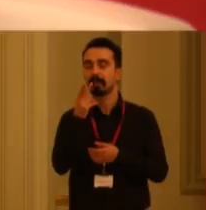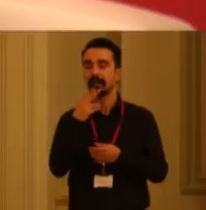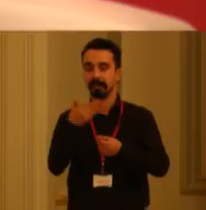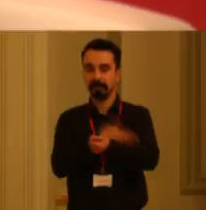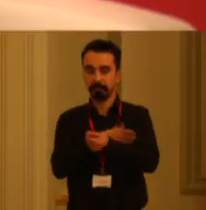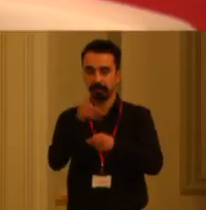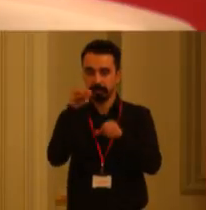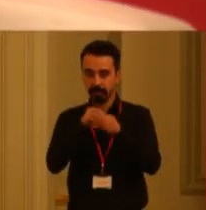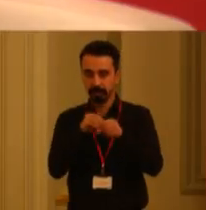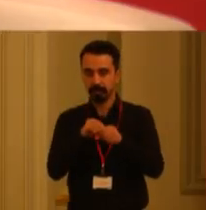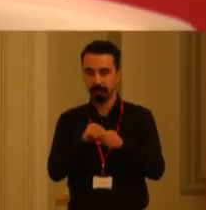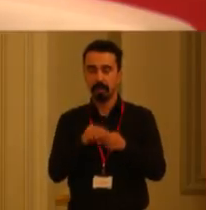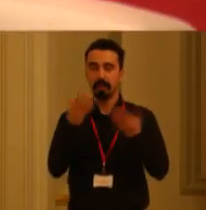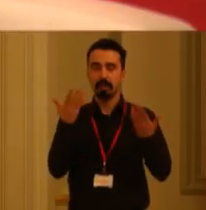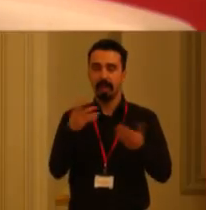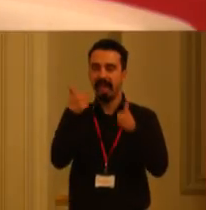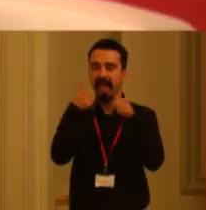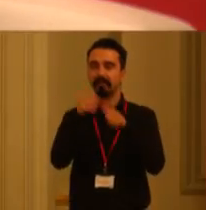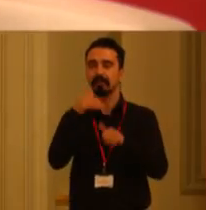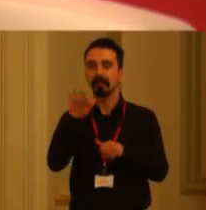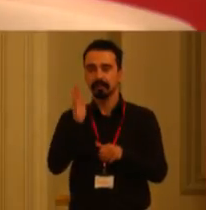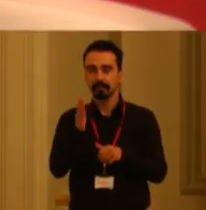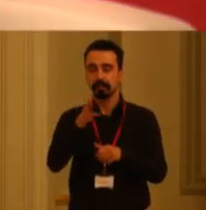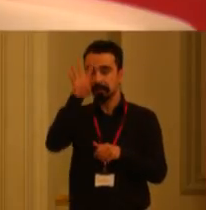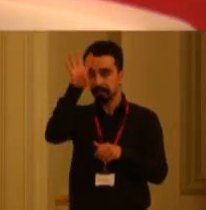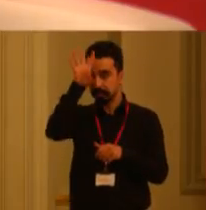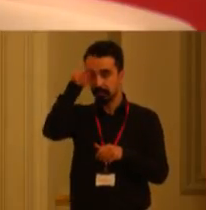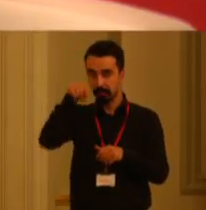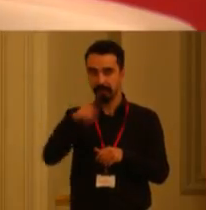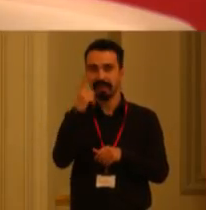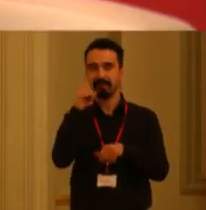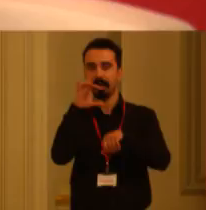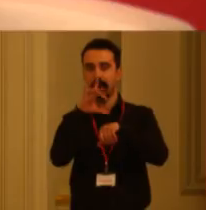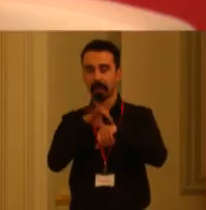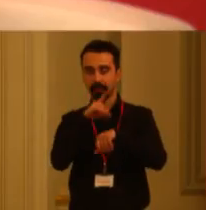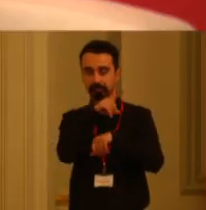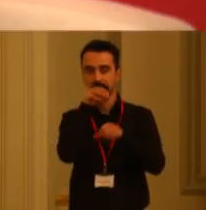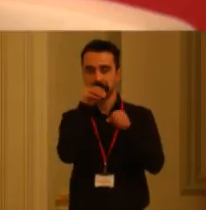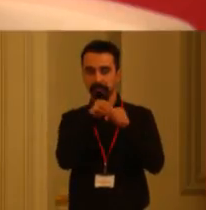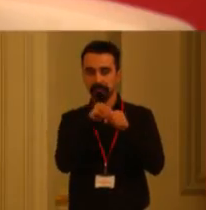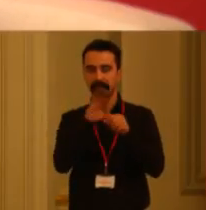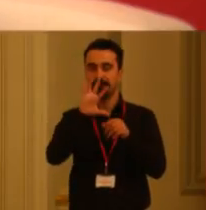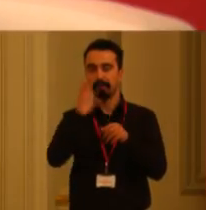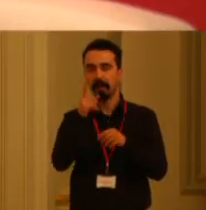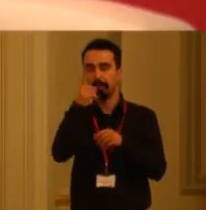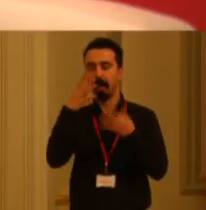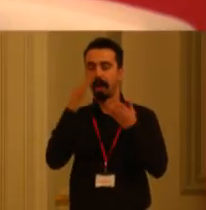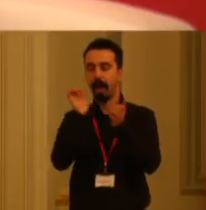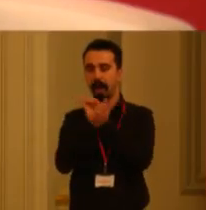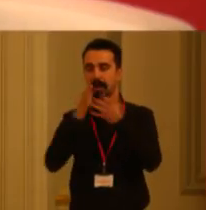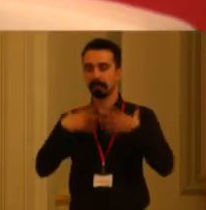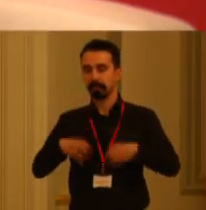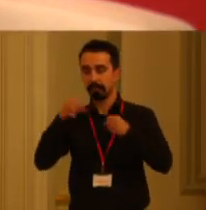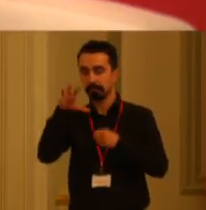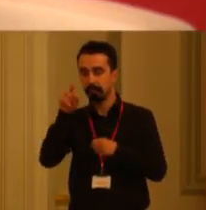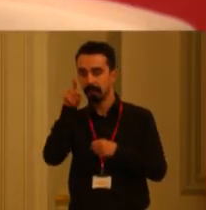young ladies in the healthcare system. If you're not married, if you live in Istanbul, and